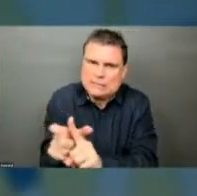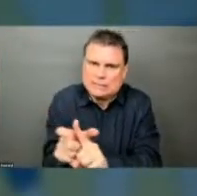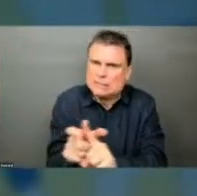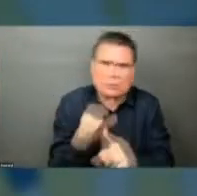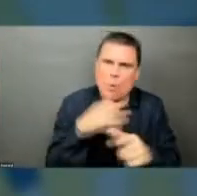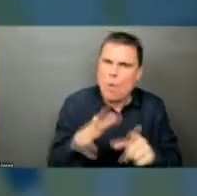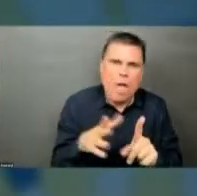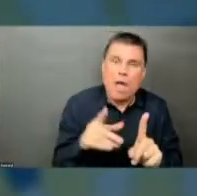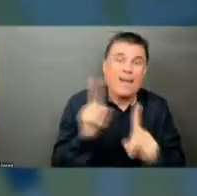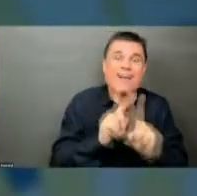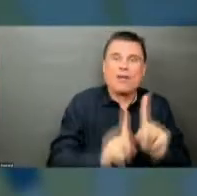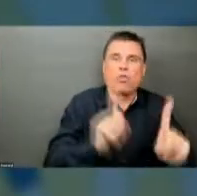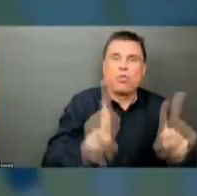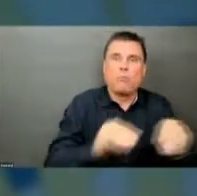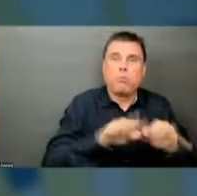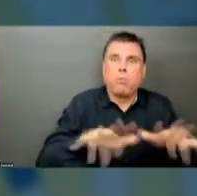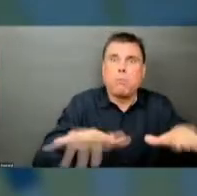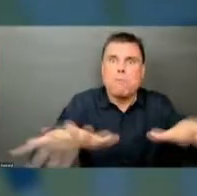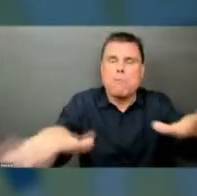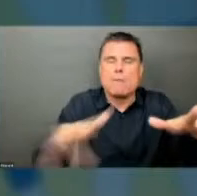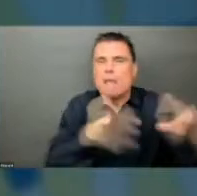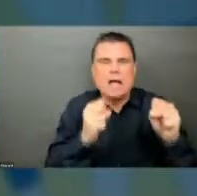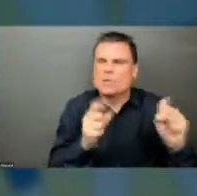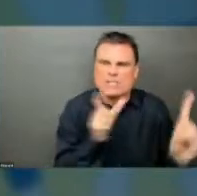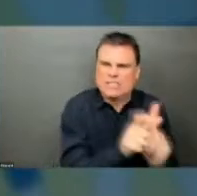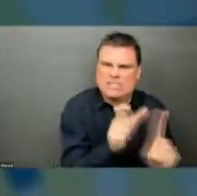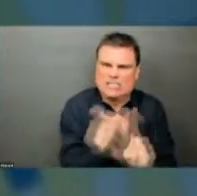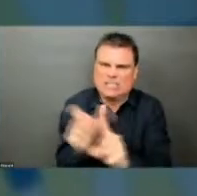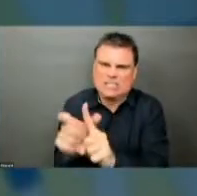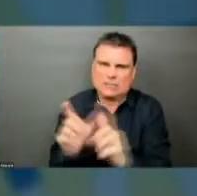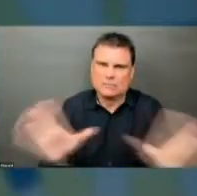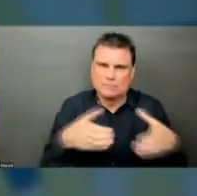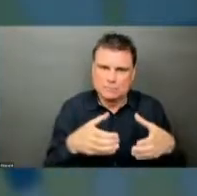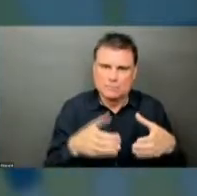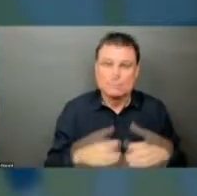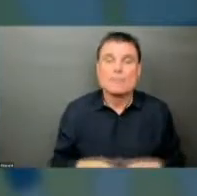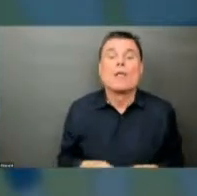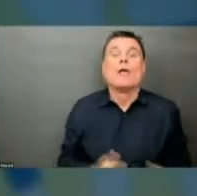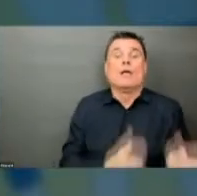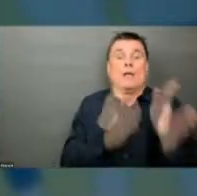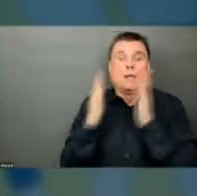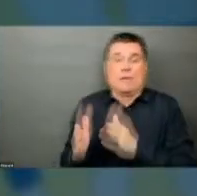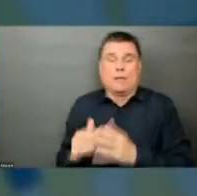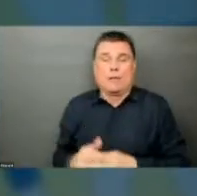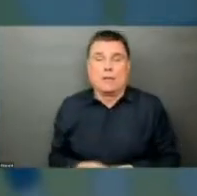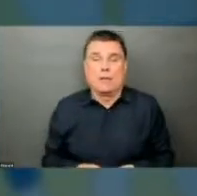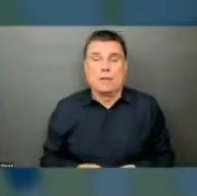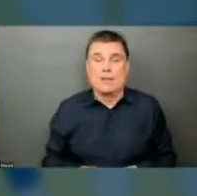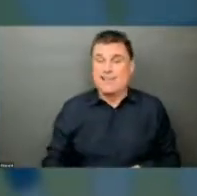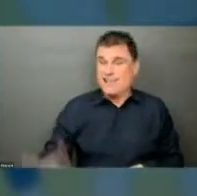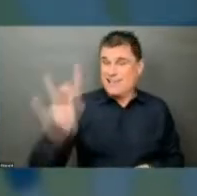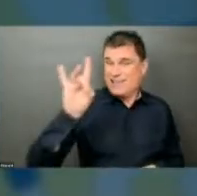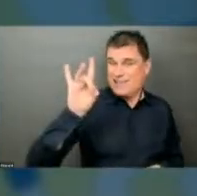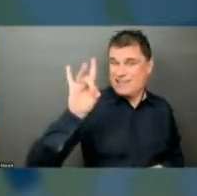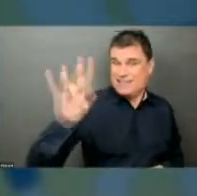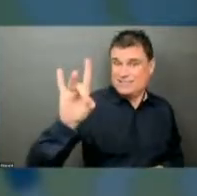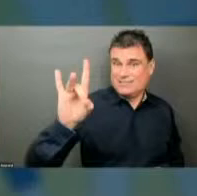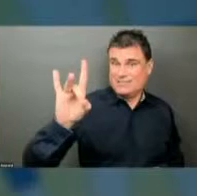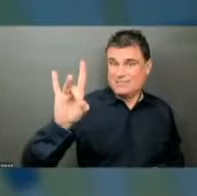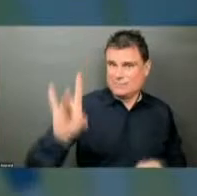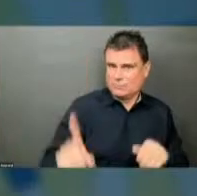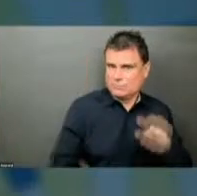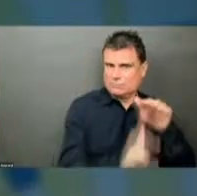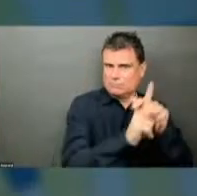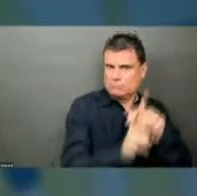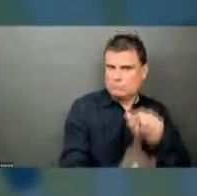Of concern to us is we also have 8 cases of the variant B1351, which was